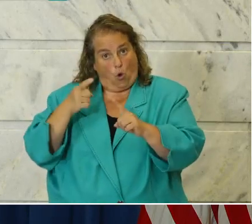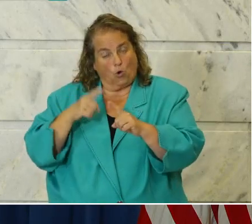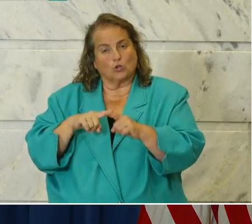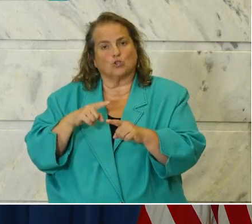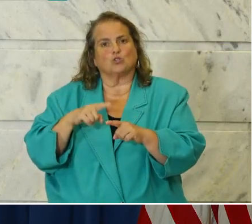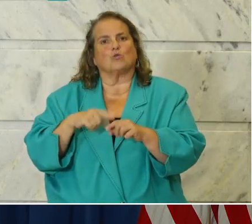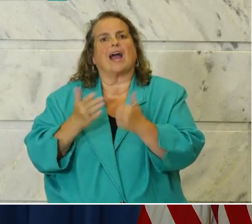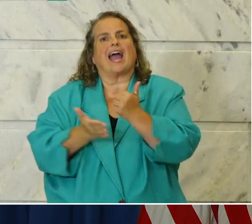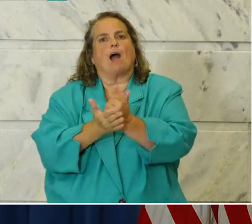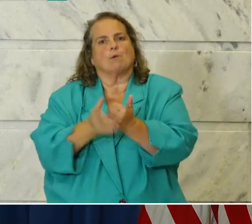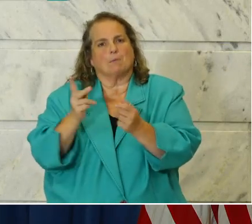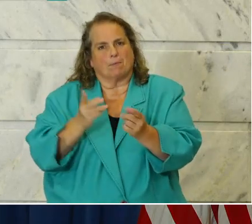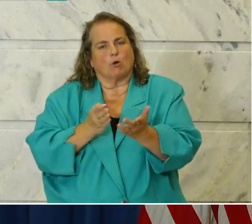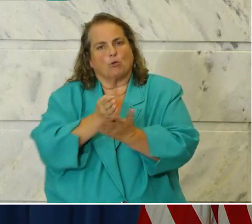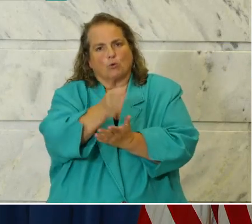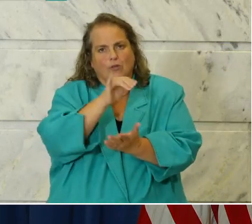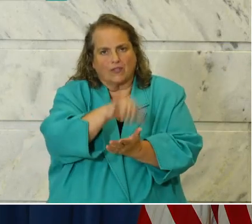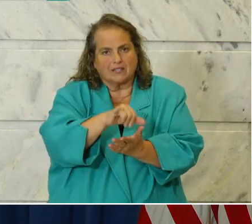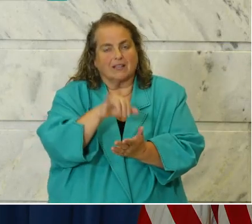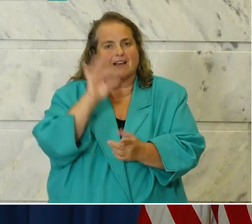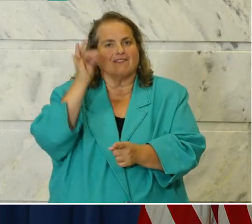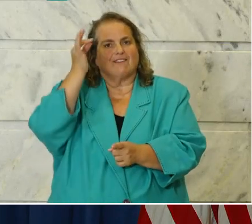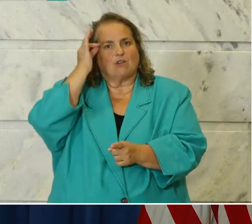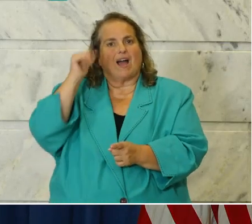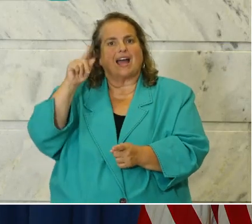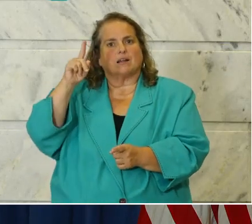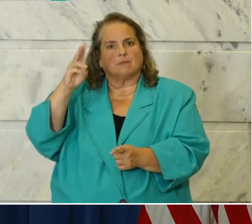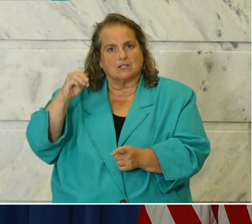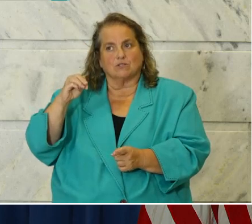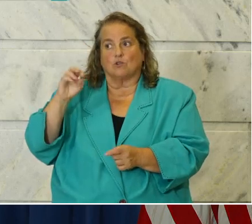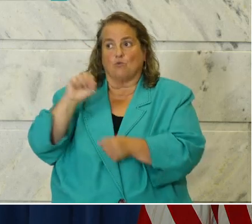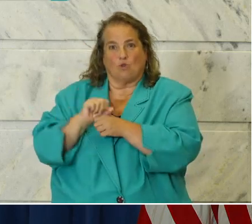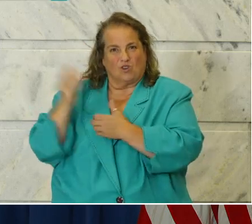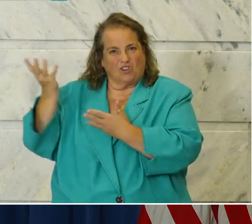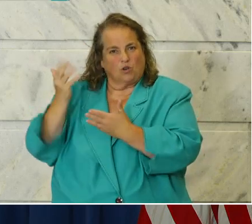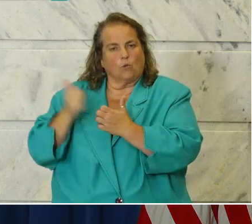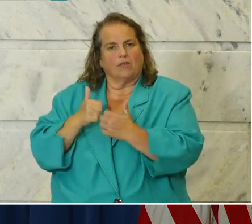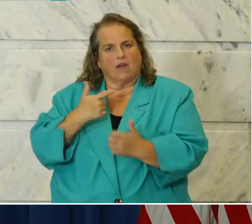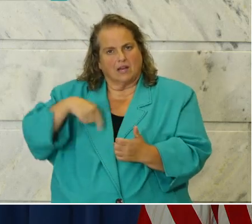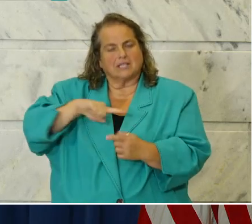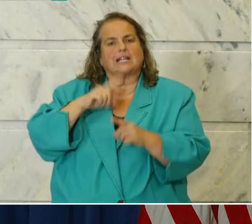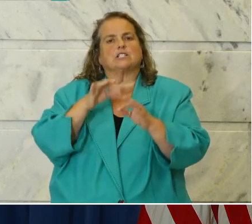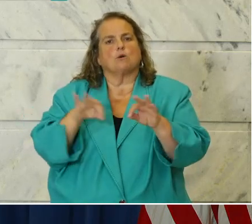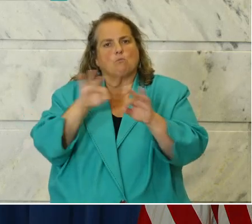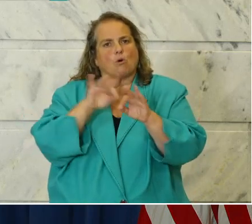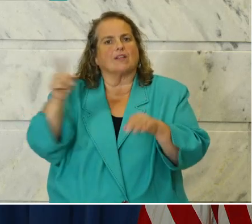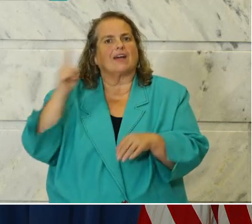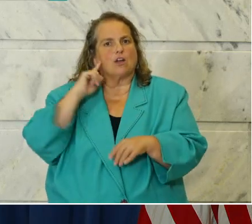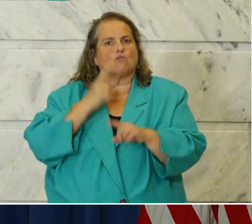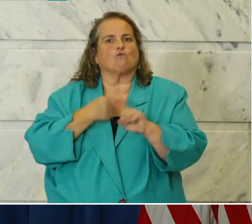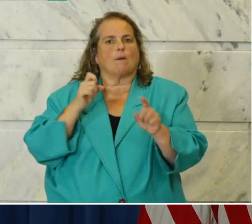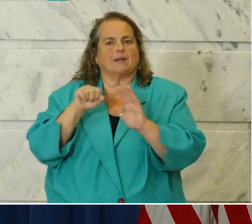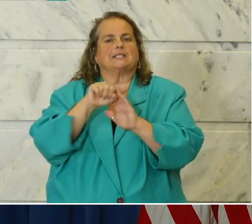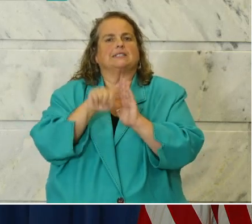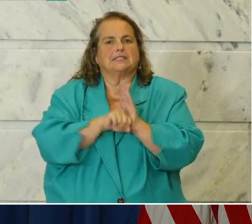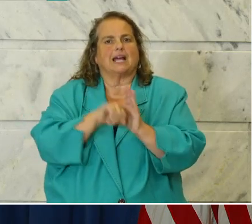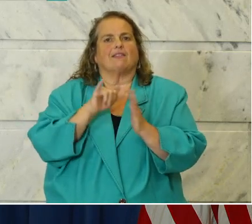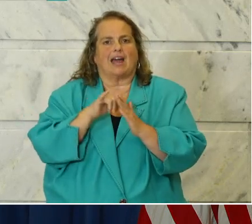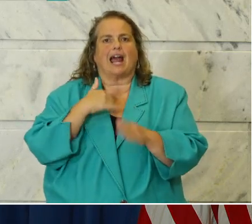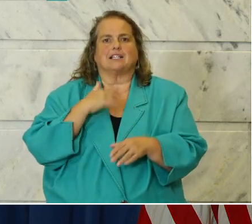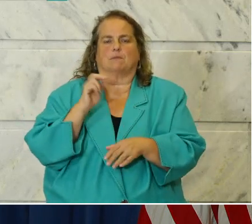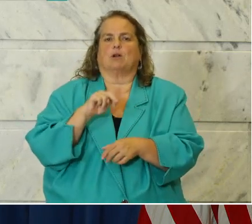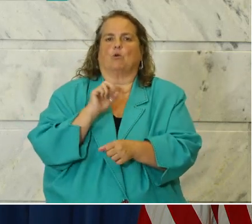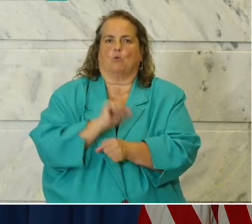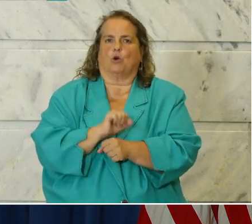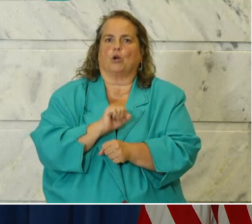help our people during this, and the federal administration has worked fairly well with us, but it is important that they hear from a state that has worked with them